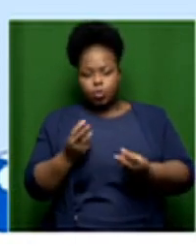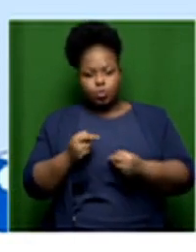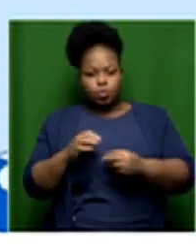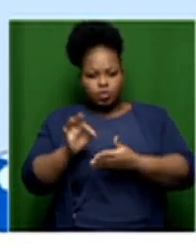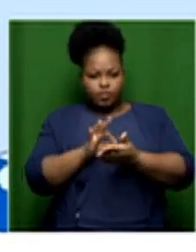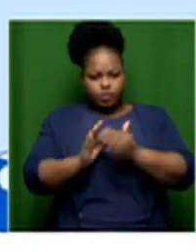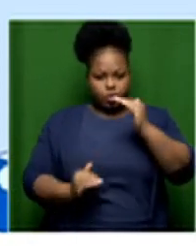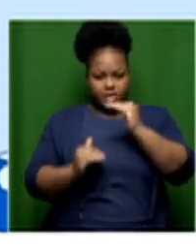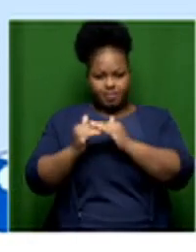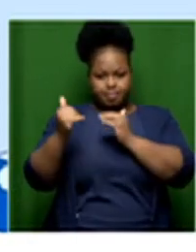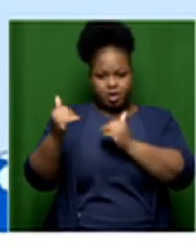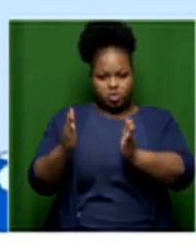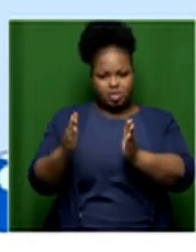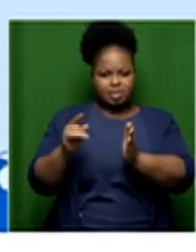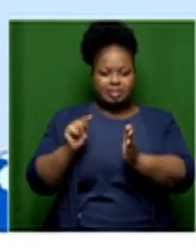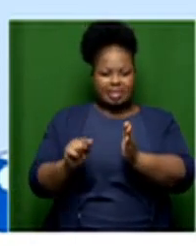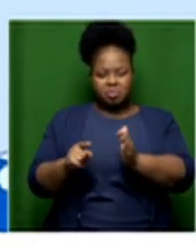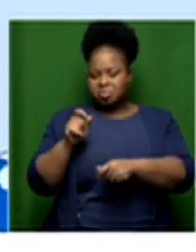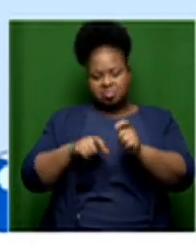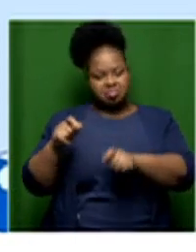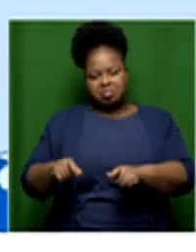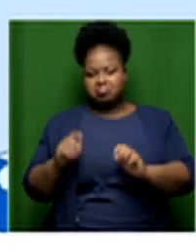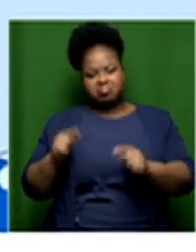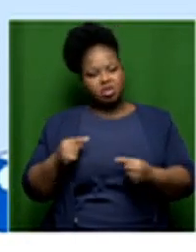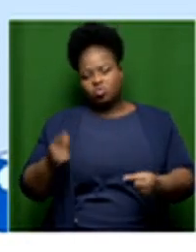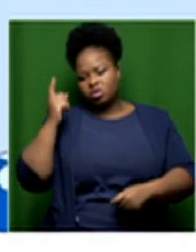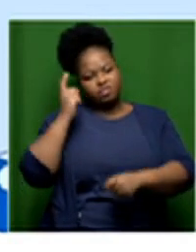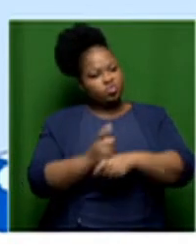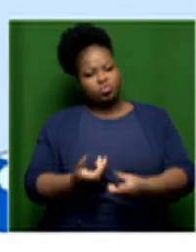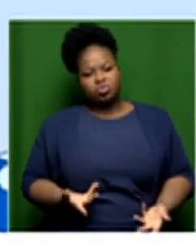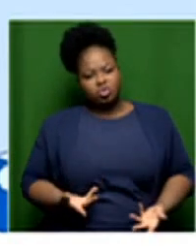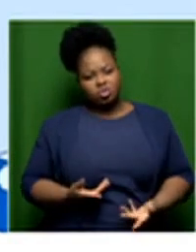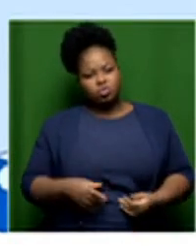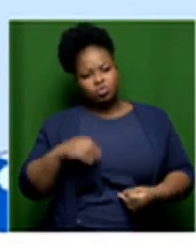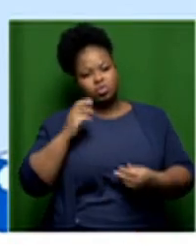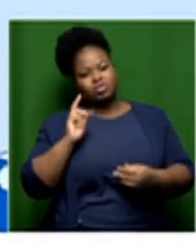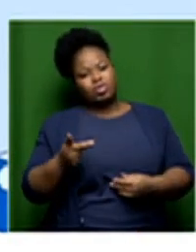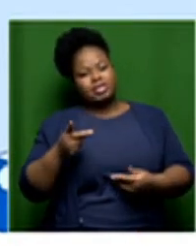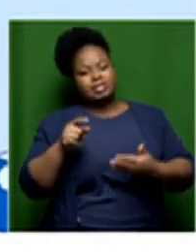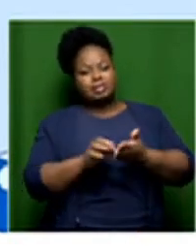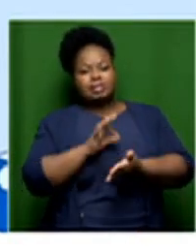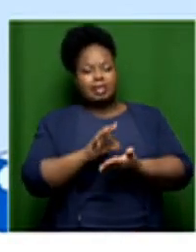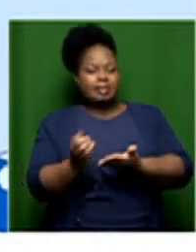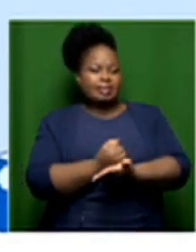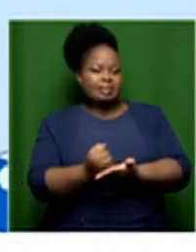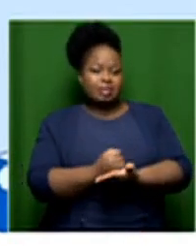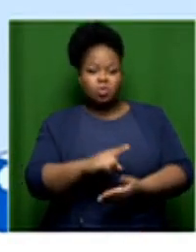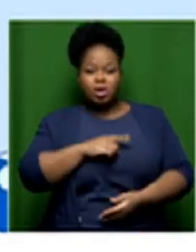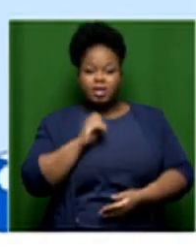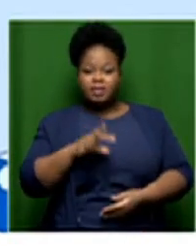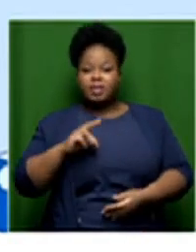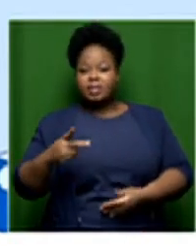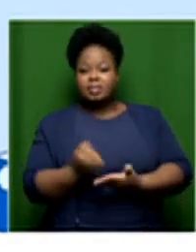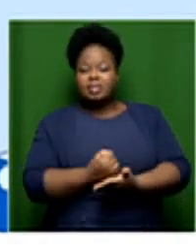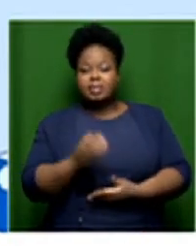boundaries, those persons will not have any grounds to refuse to be re-registered correctly, because if they do not